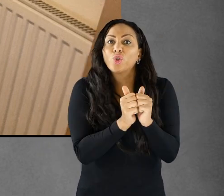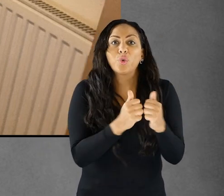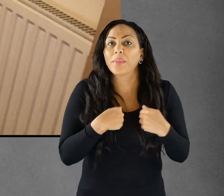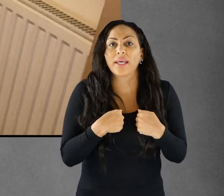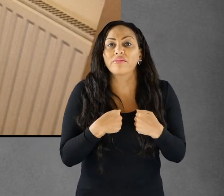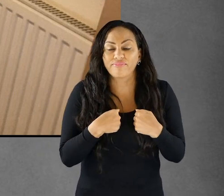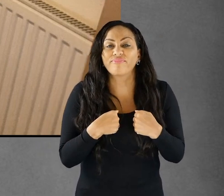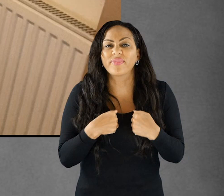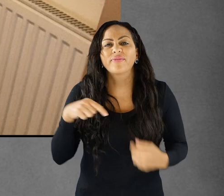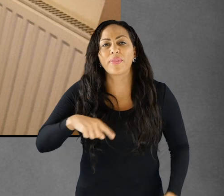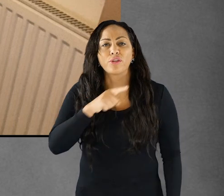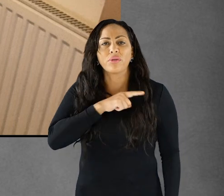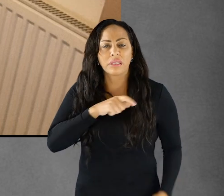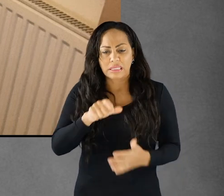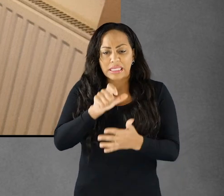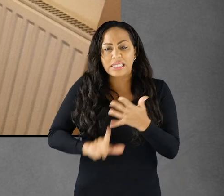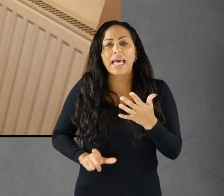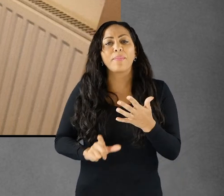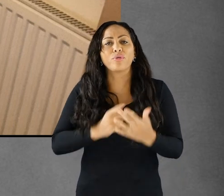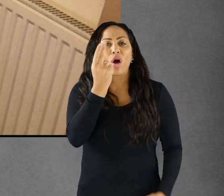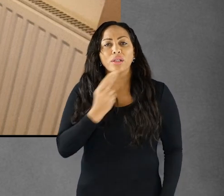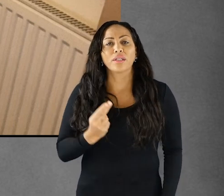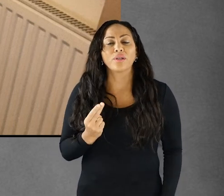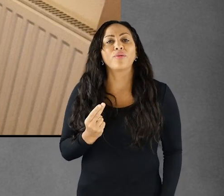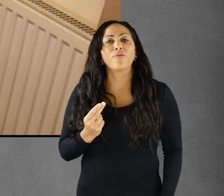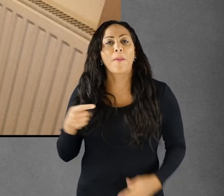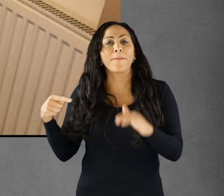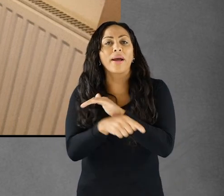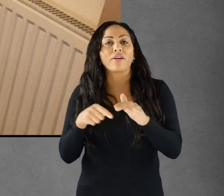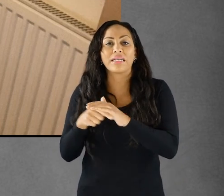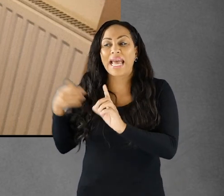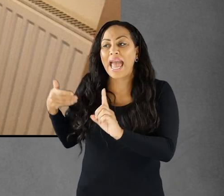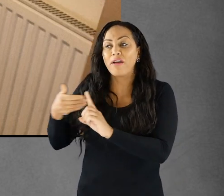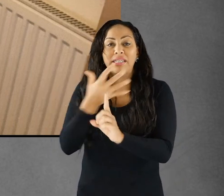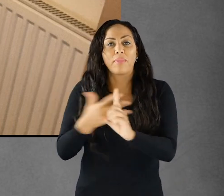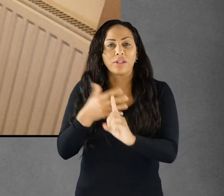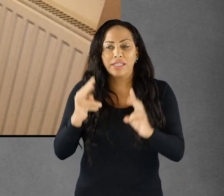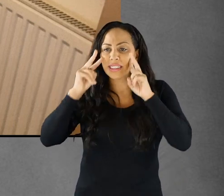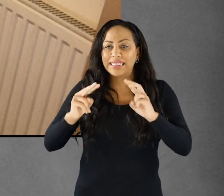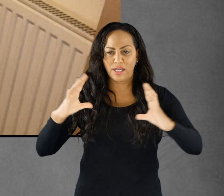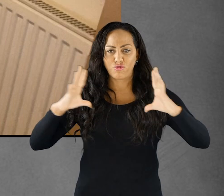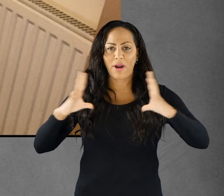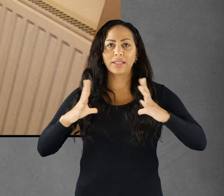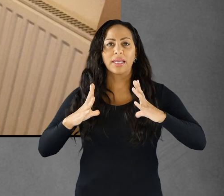For this reason, disabled artists from migrant heritage backgrounds should see